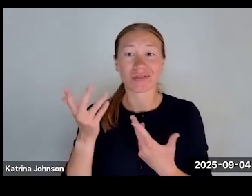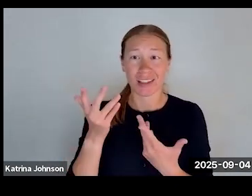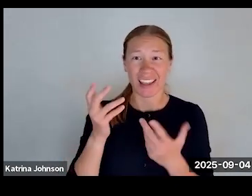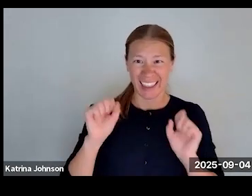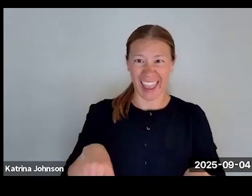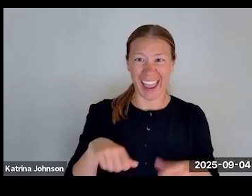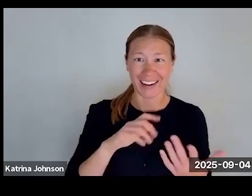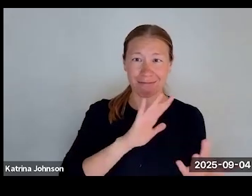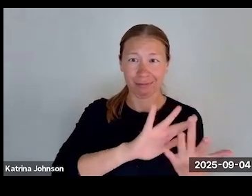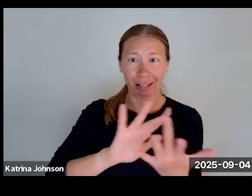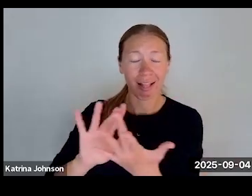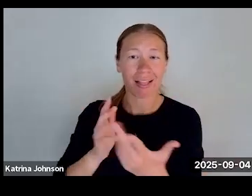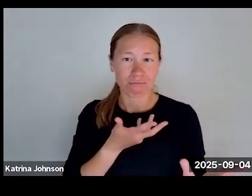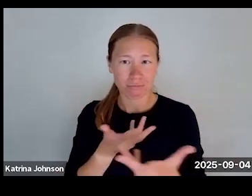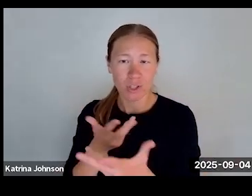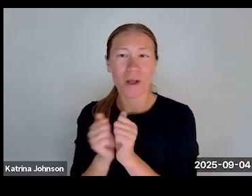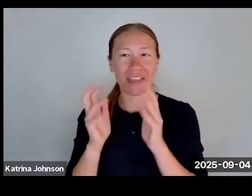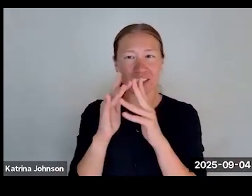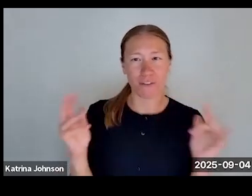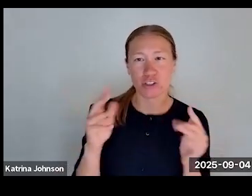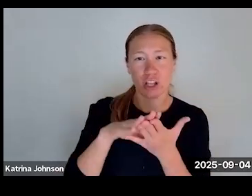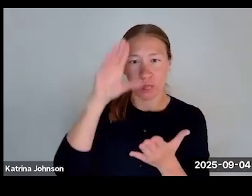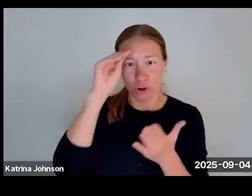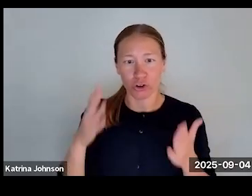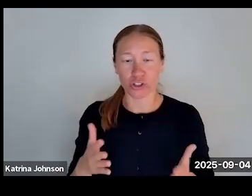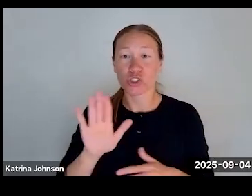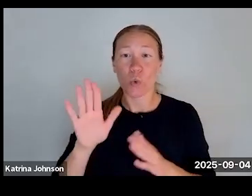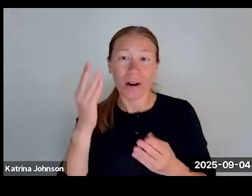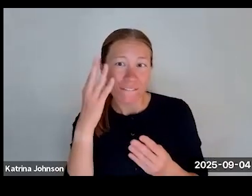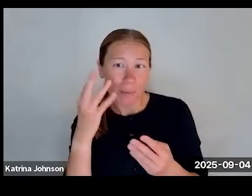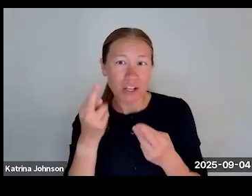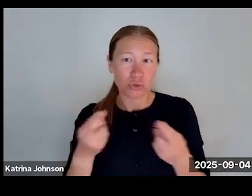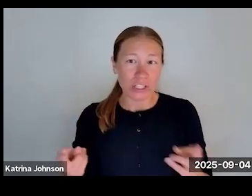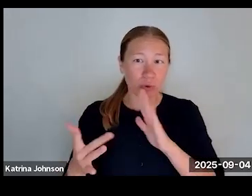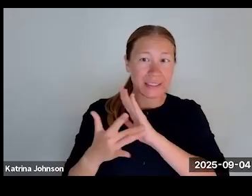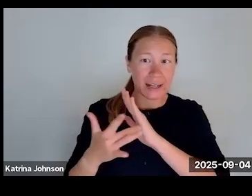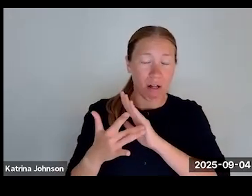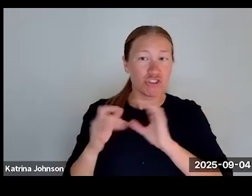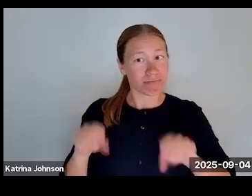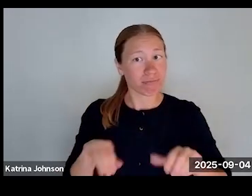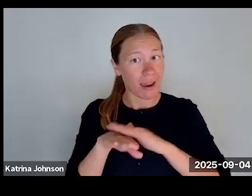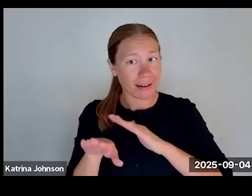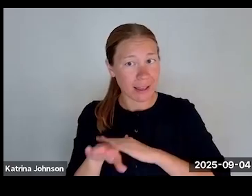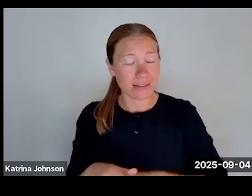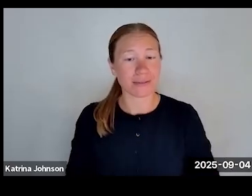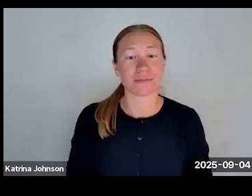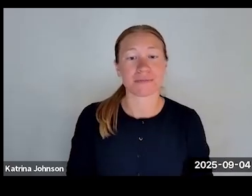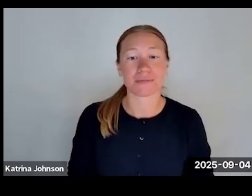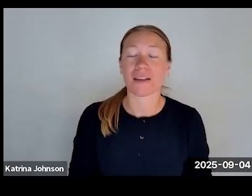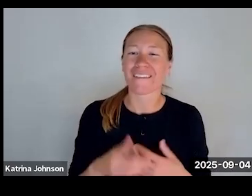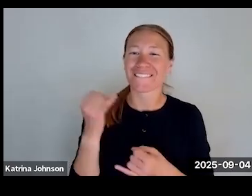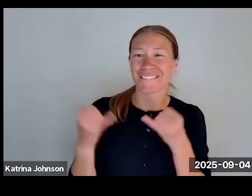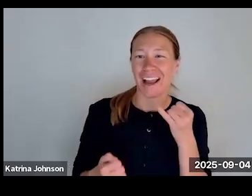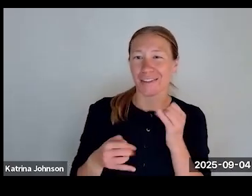learners, and make sure your information, resources, and technology are accessible. Finally, review that feedback